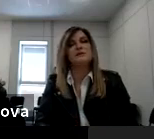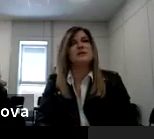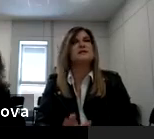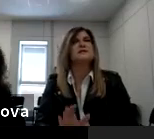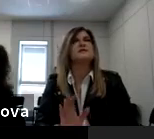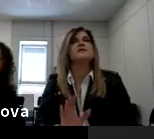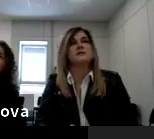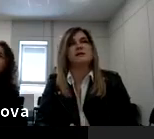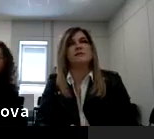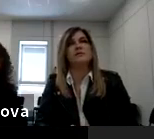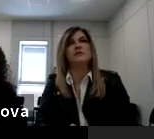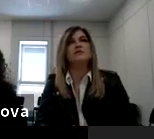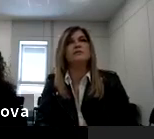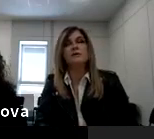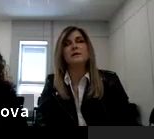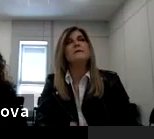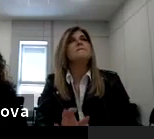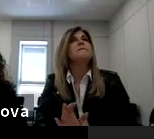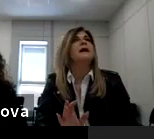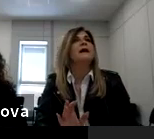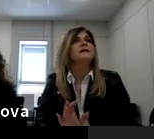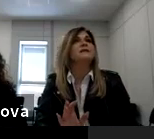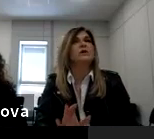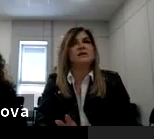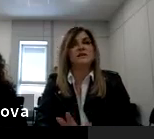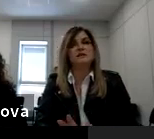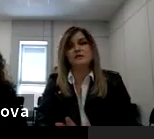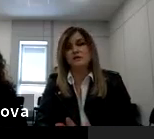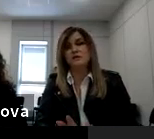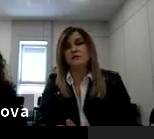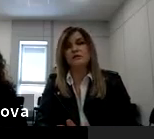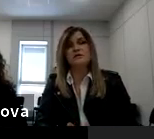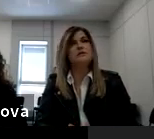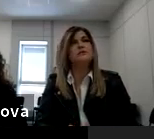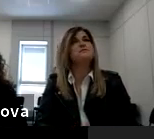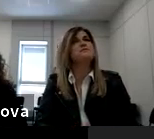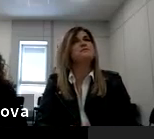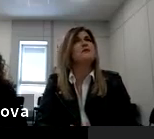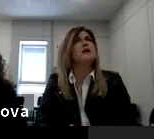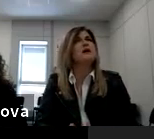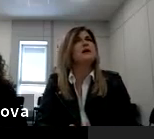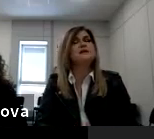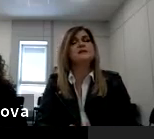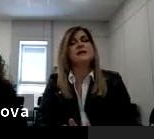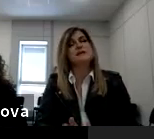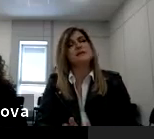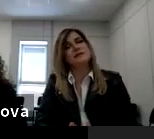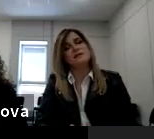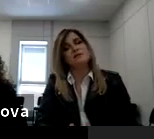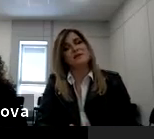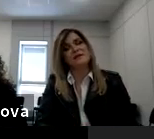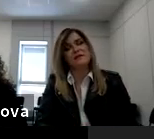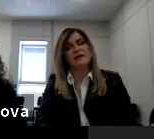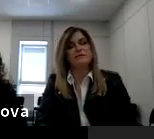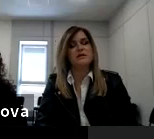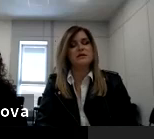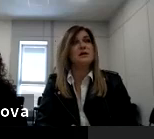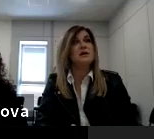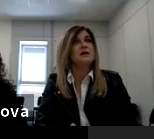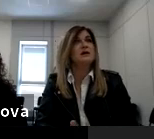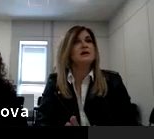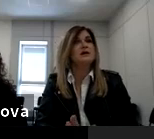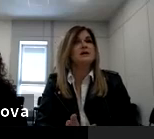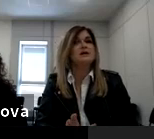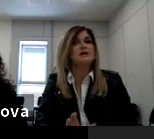about its state. So the same with the Cube. And what is interesting also is that this luminaire can